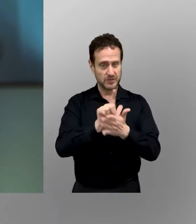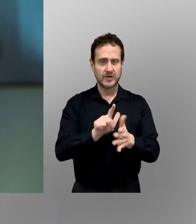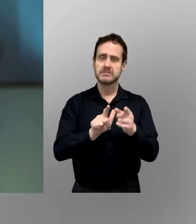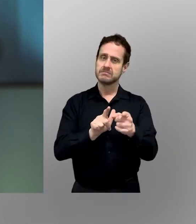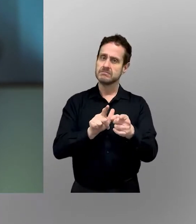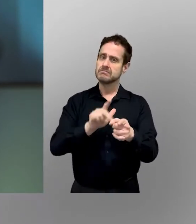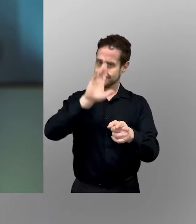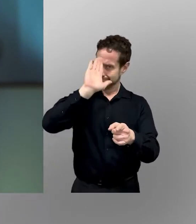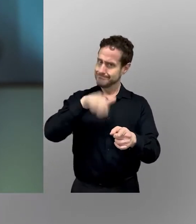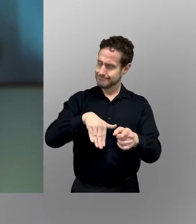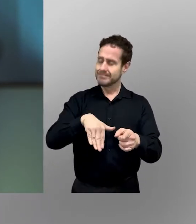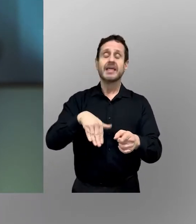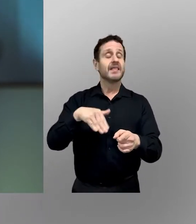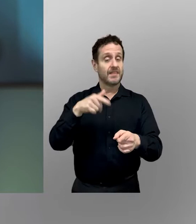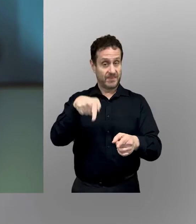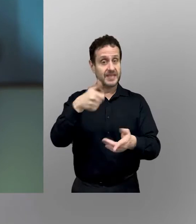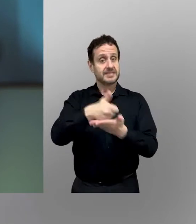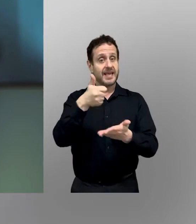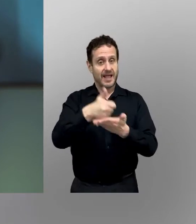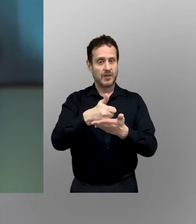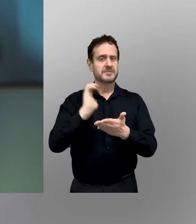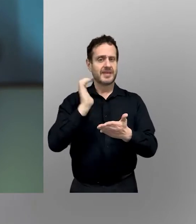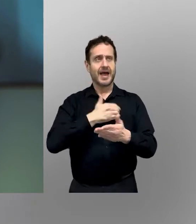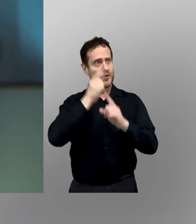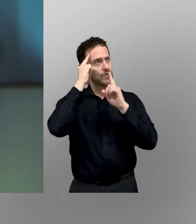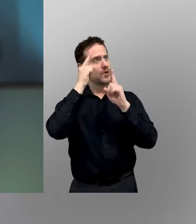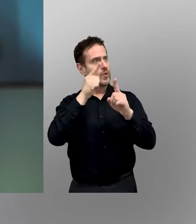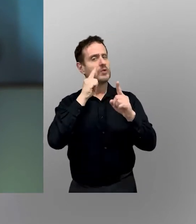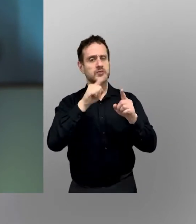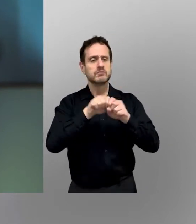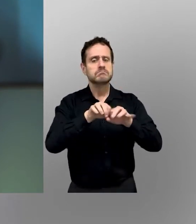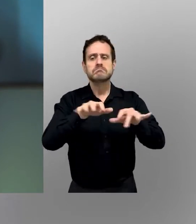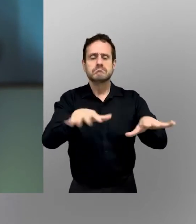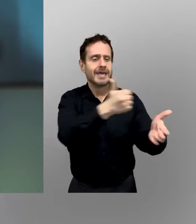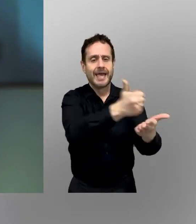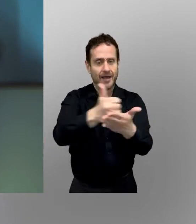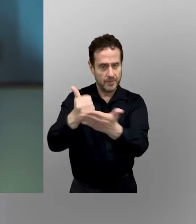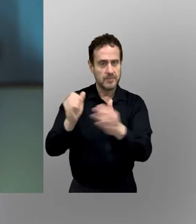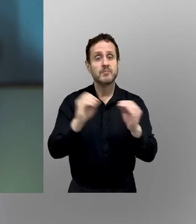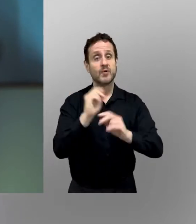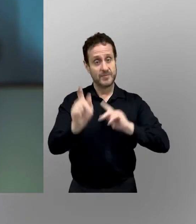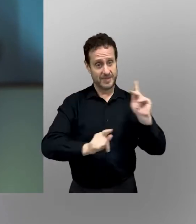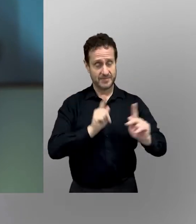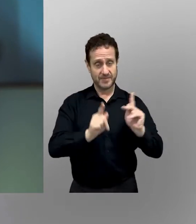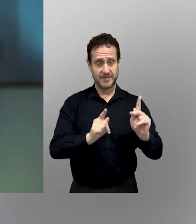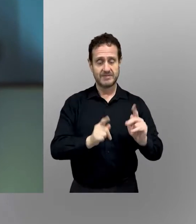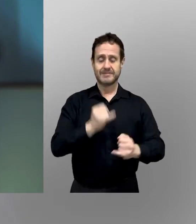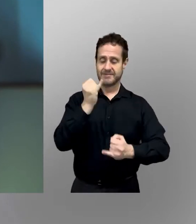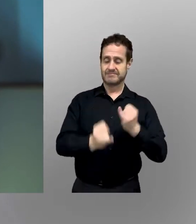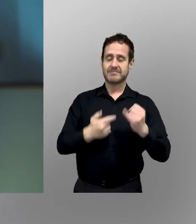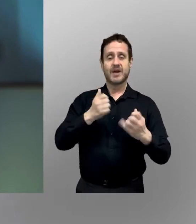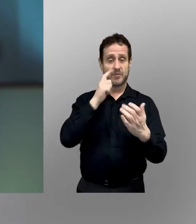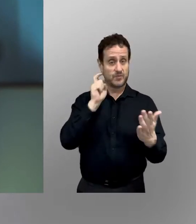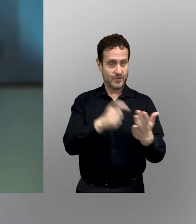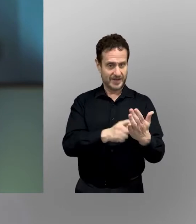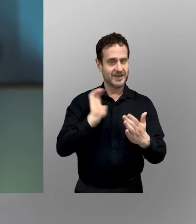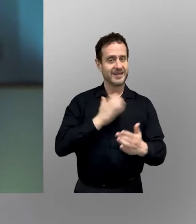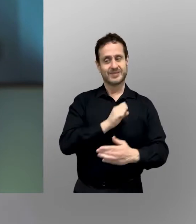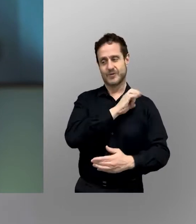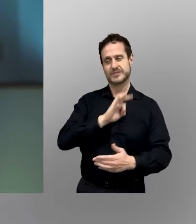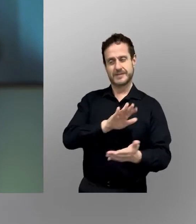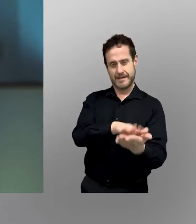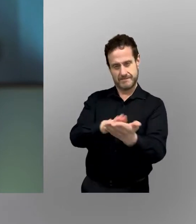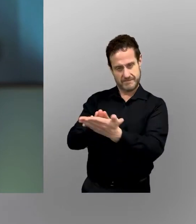attorneys. As you can imagine, this has greatly expanded the scope and reach of our mission. And finally, I would like